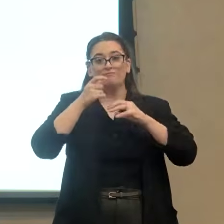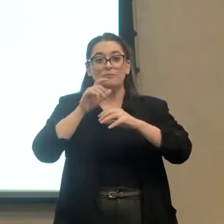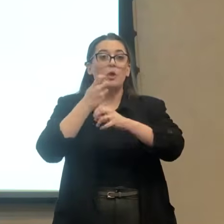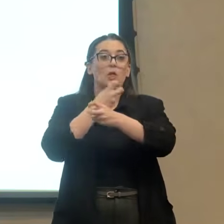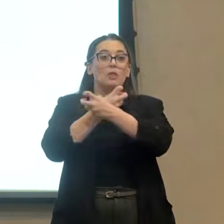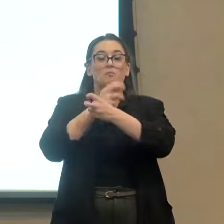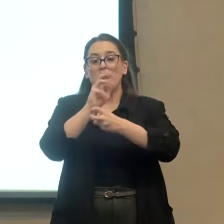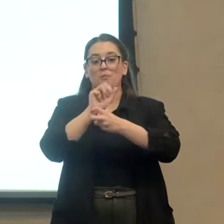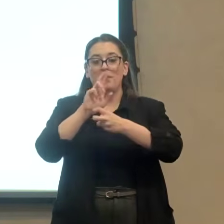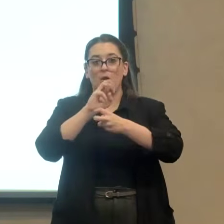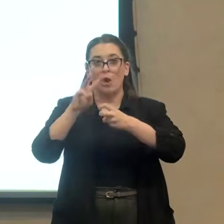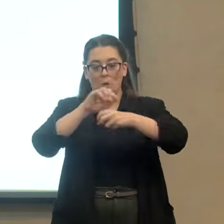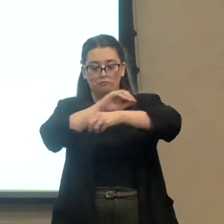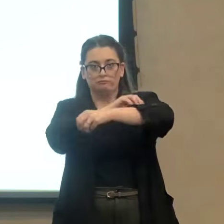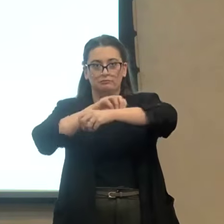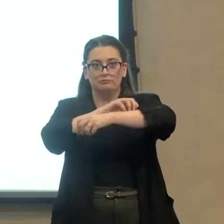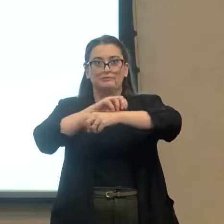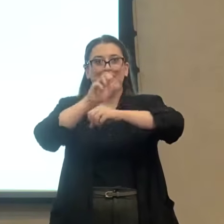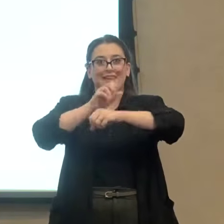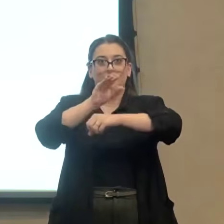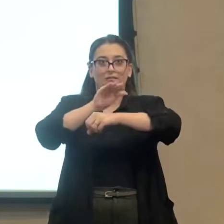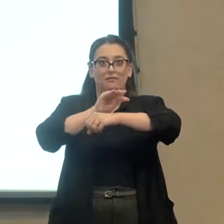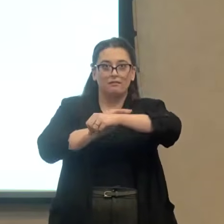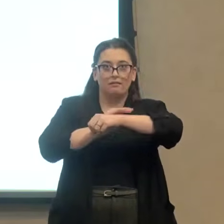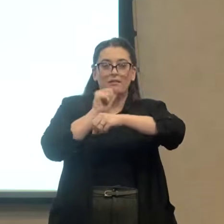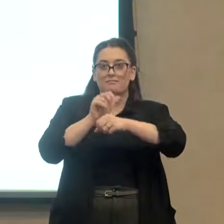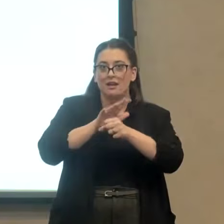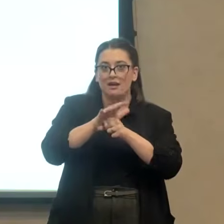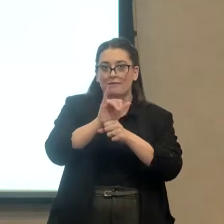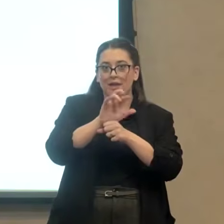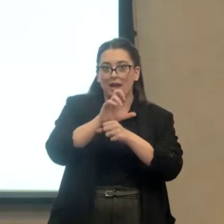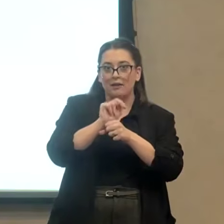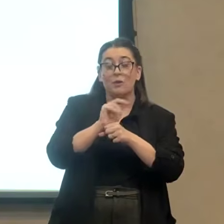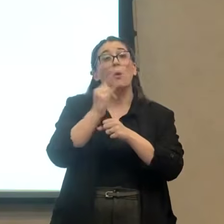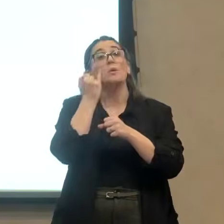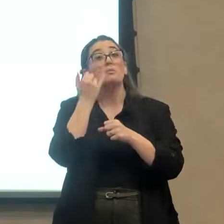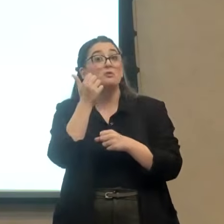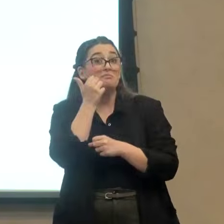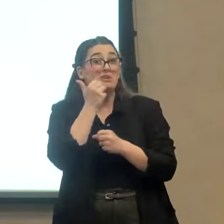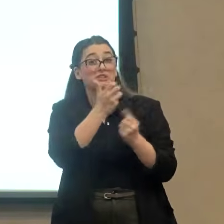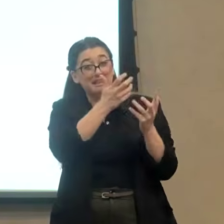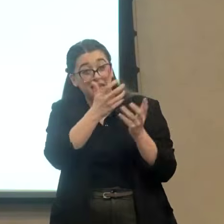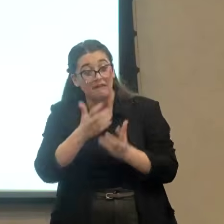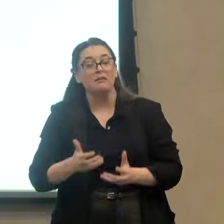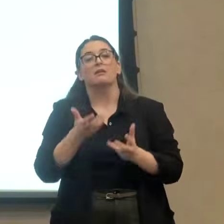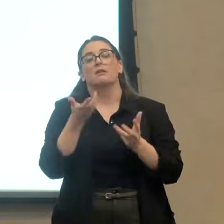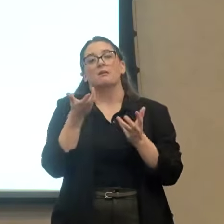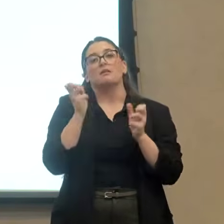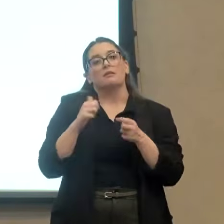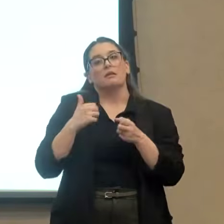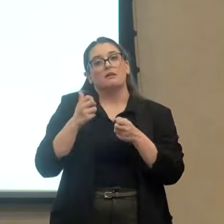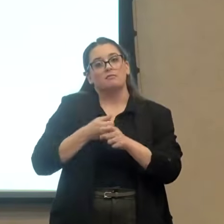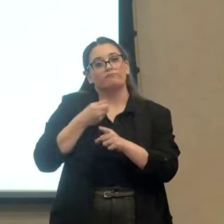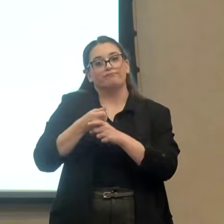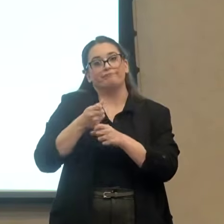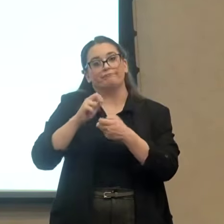doesn't make enough iron. It also, if you have heavy periods, of course, you can have issues. And if you're on